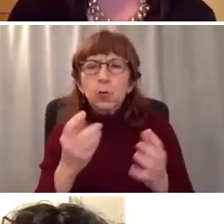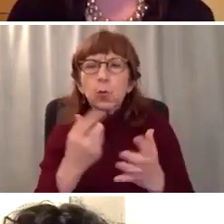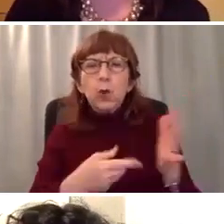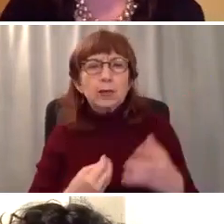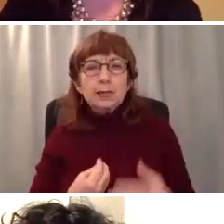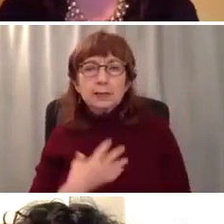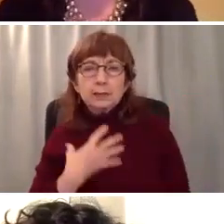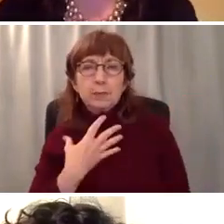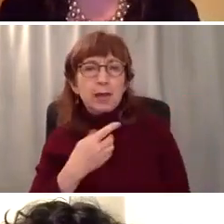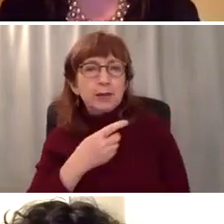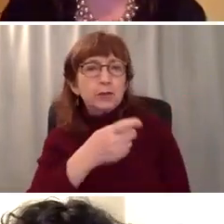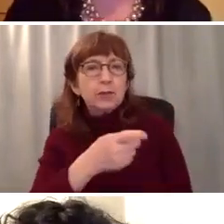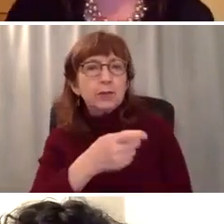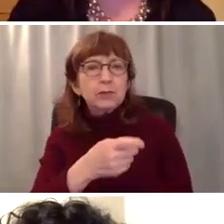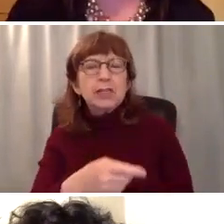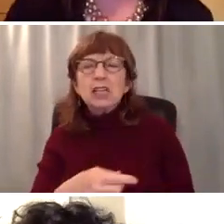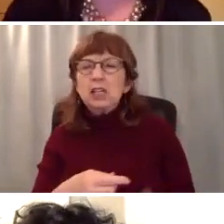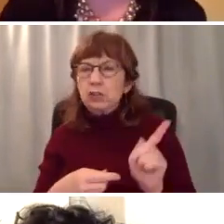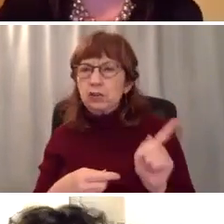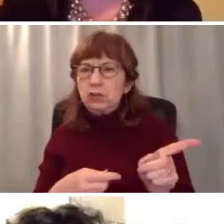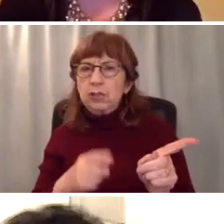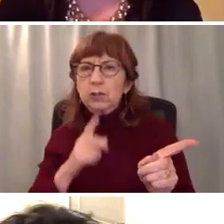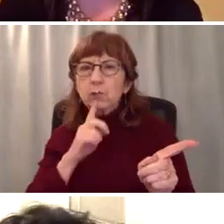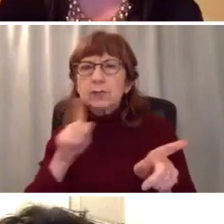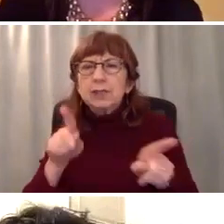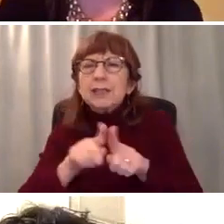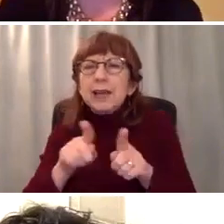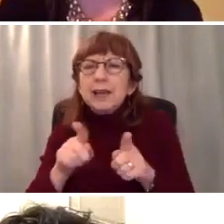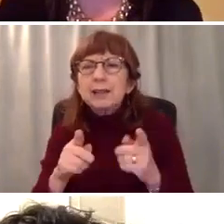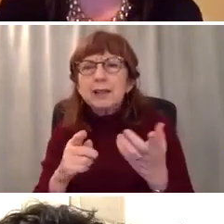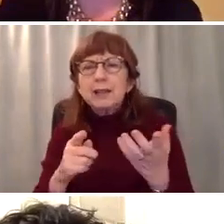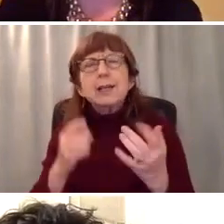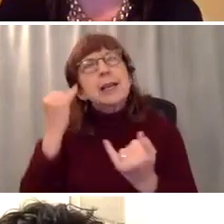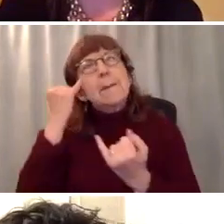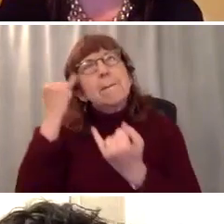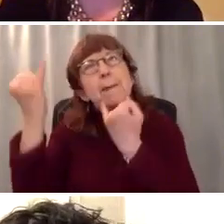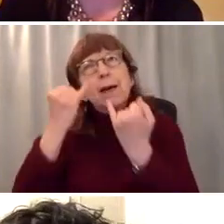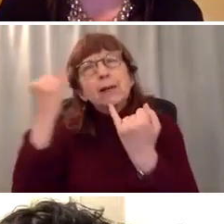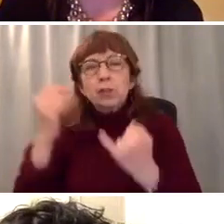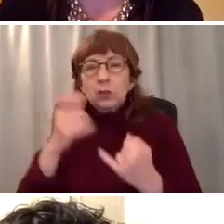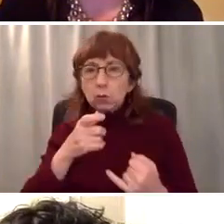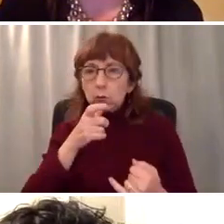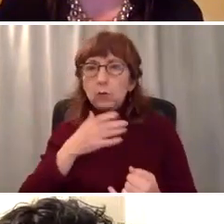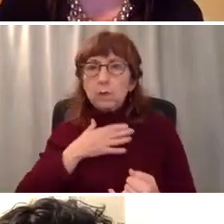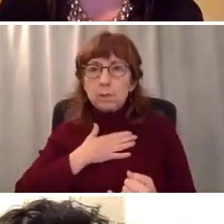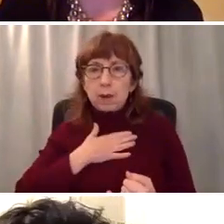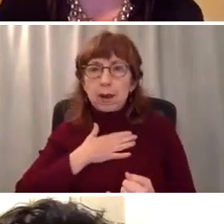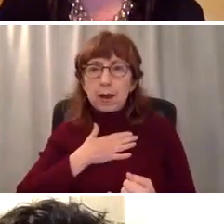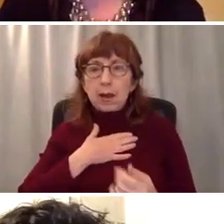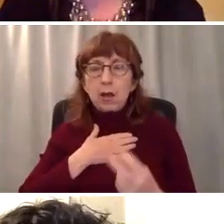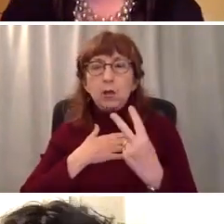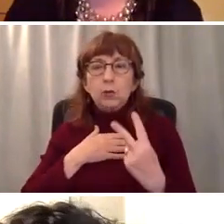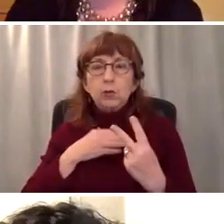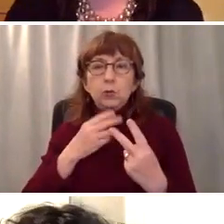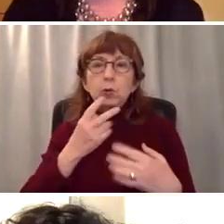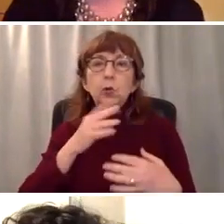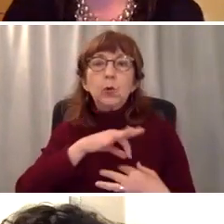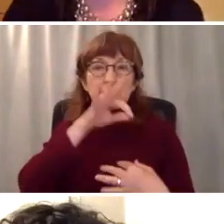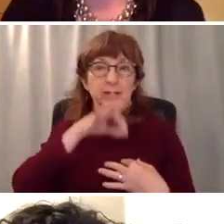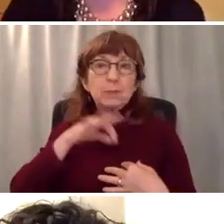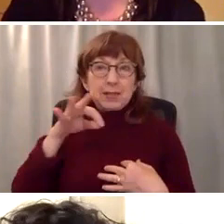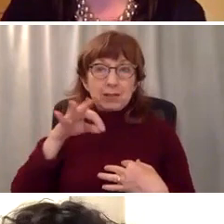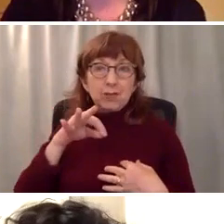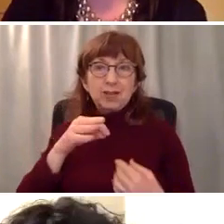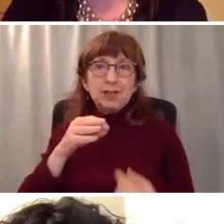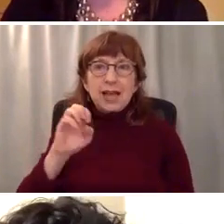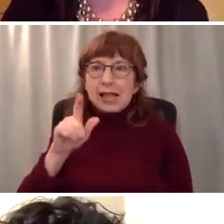her. She was definitely like a reimagining or an imagining of who my two-spirit elder would be, or like auntie could